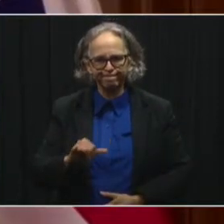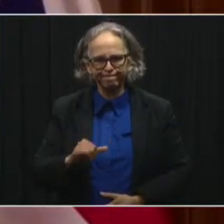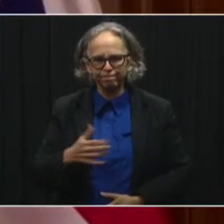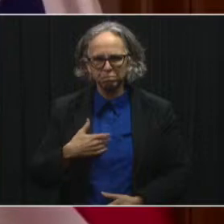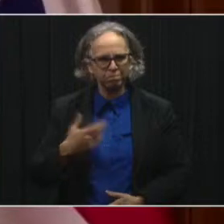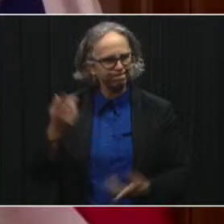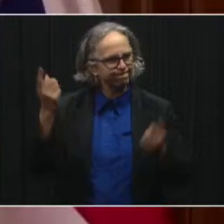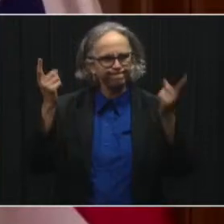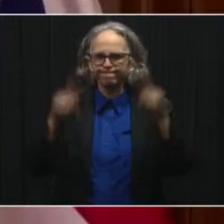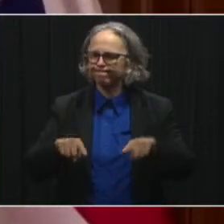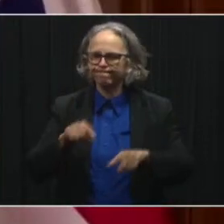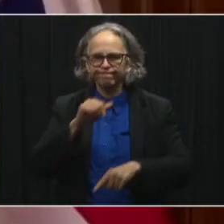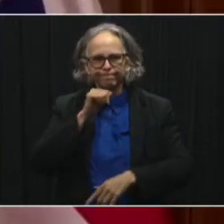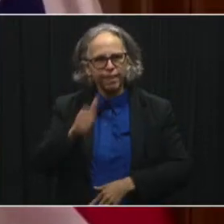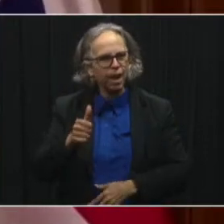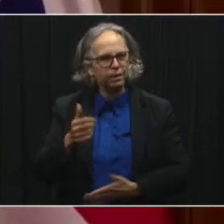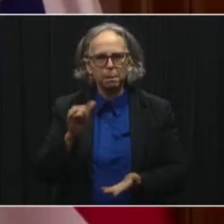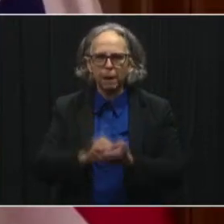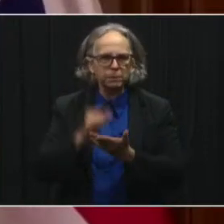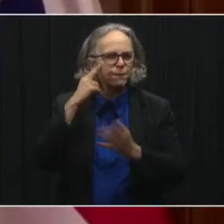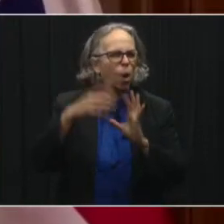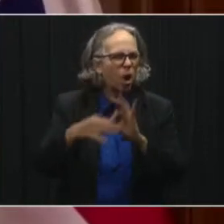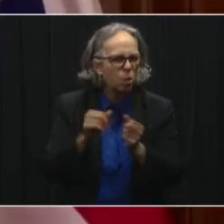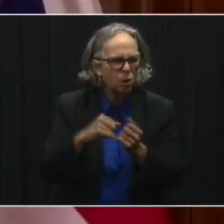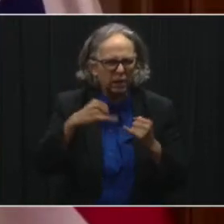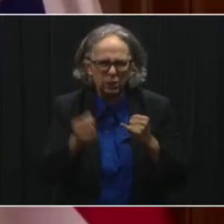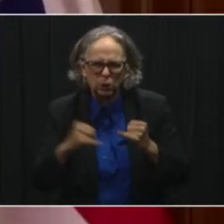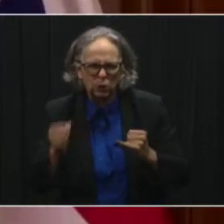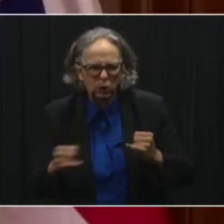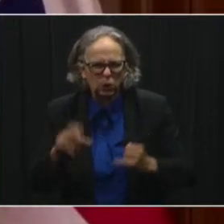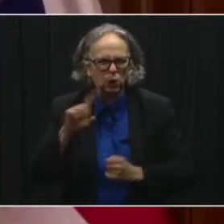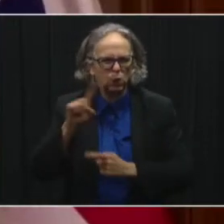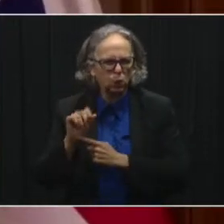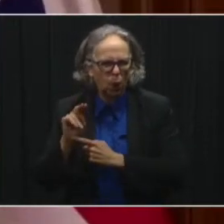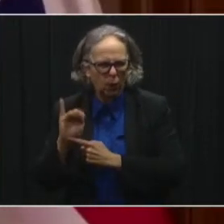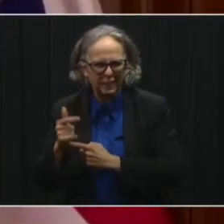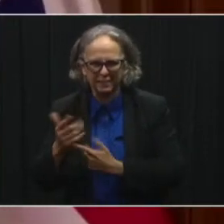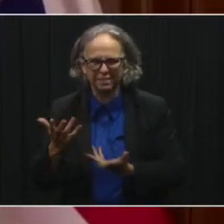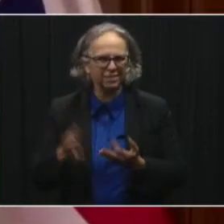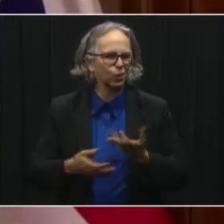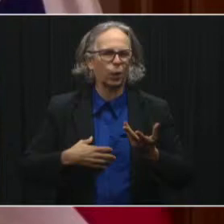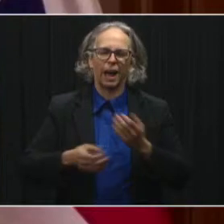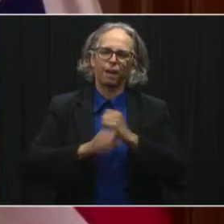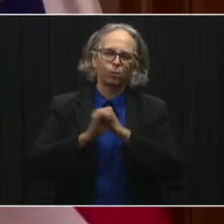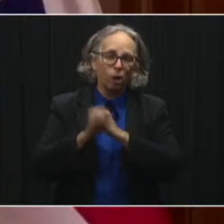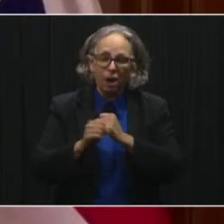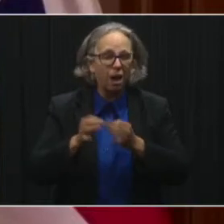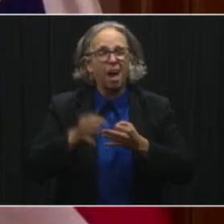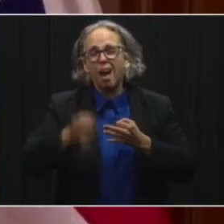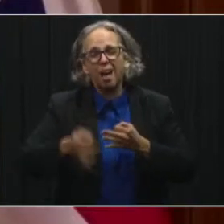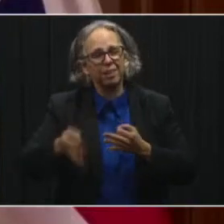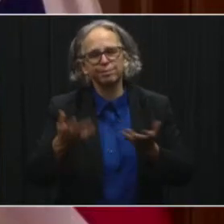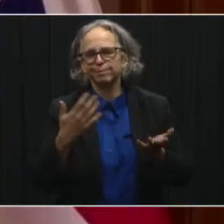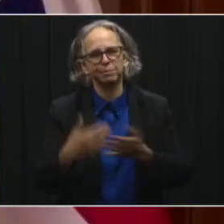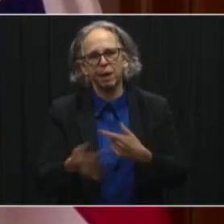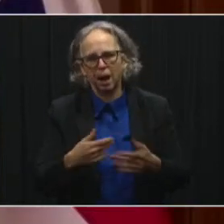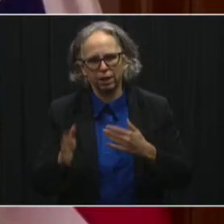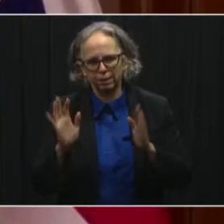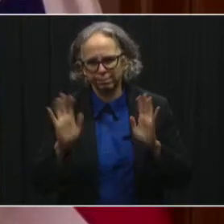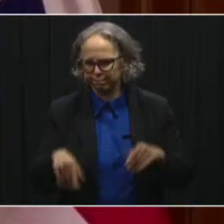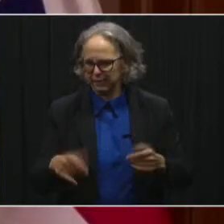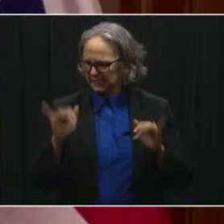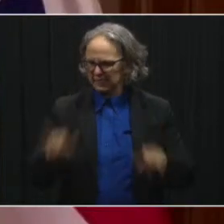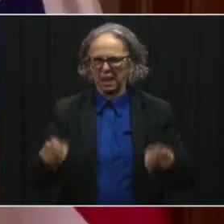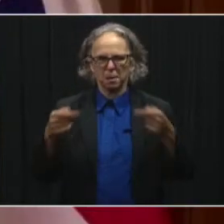could wait a week, 2 weeks, 3 weeks. It was not going to come together.